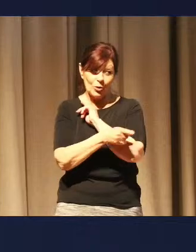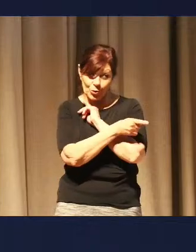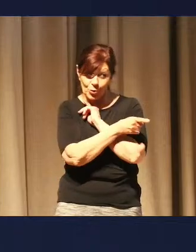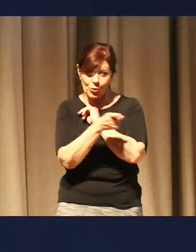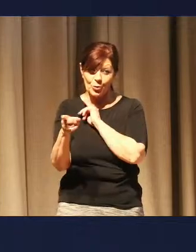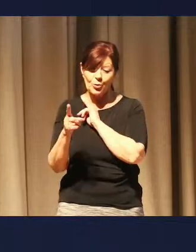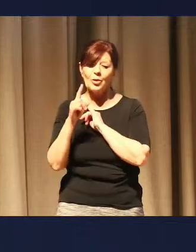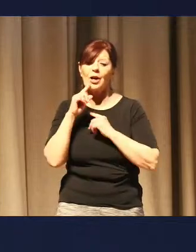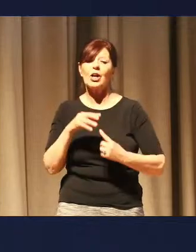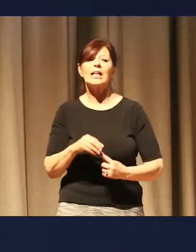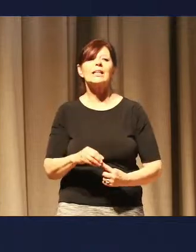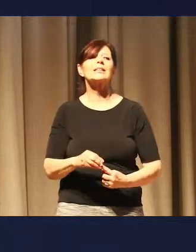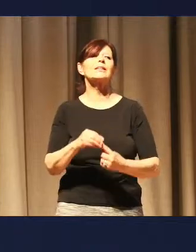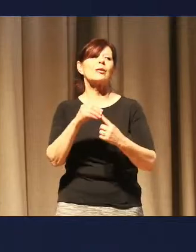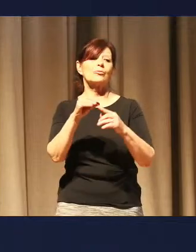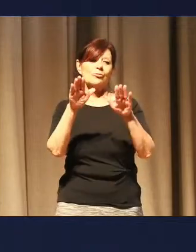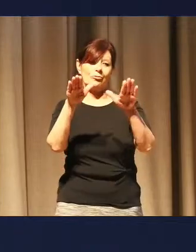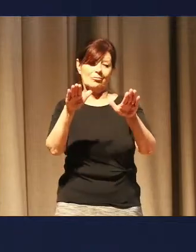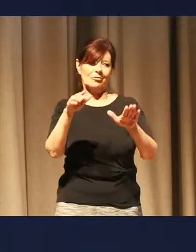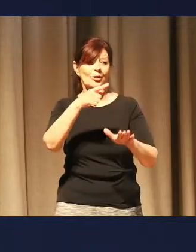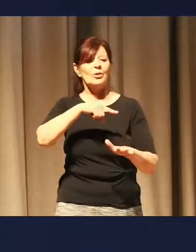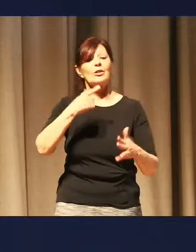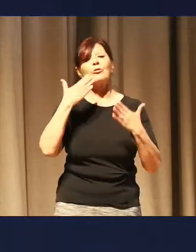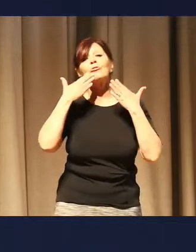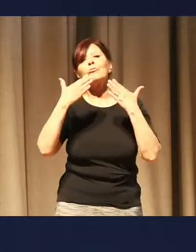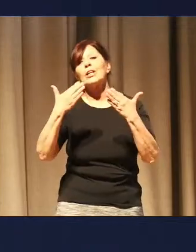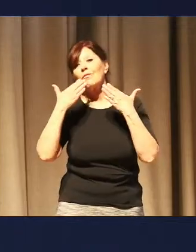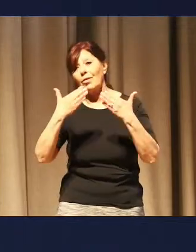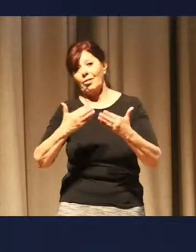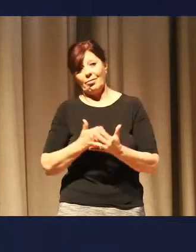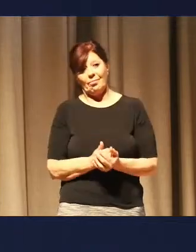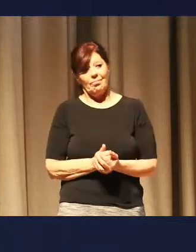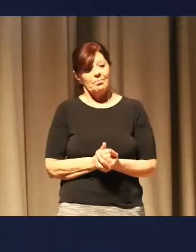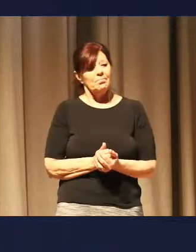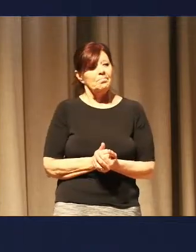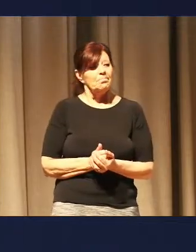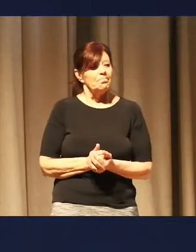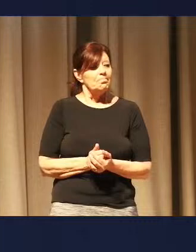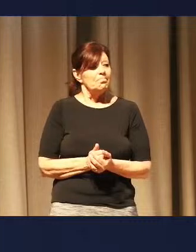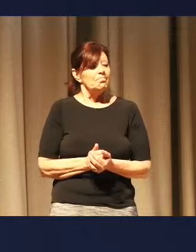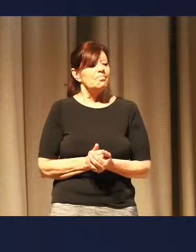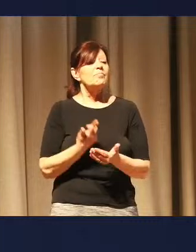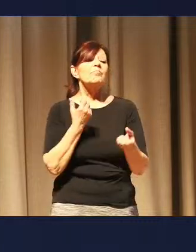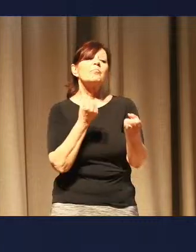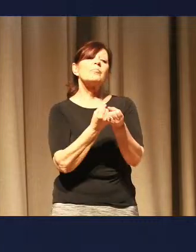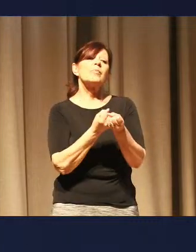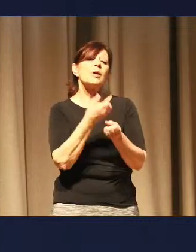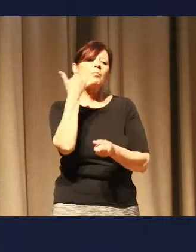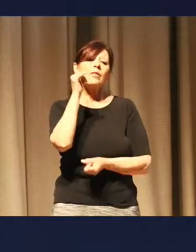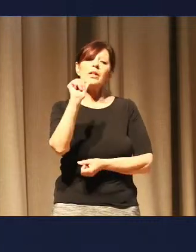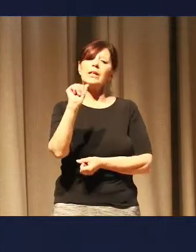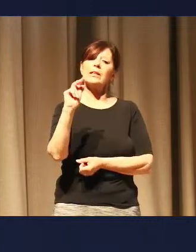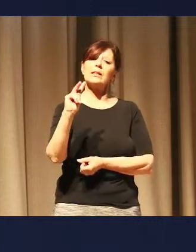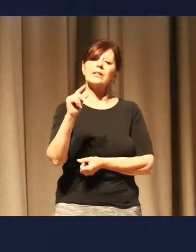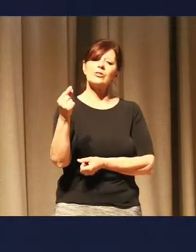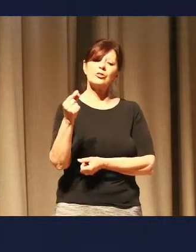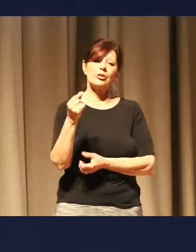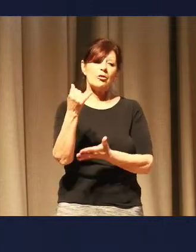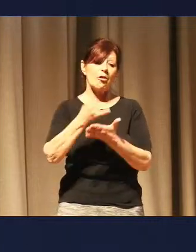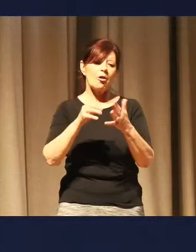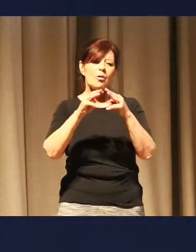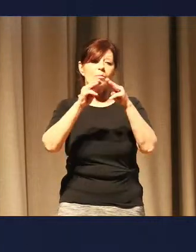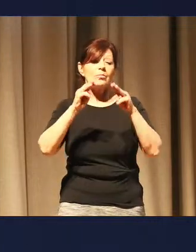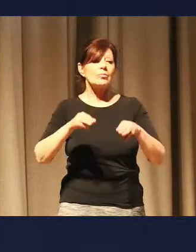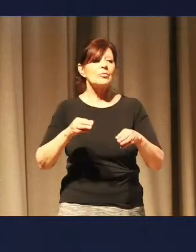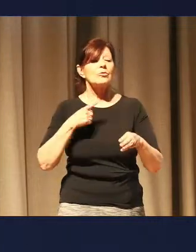are exceptional, and we are grateful. On behalf of the Buffalo AKG Art Museum, it